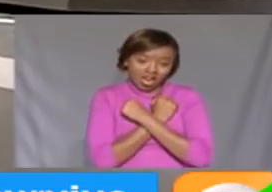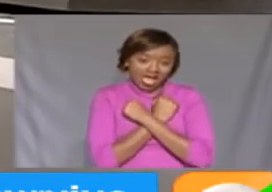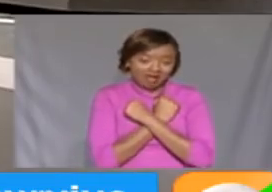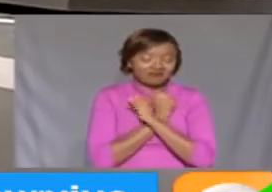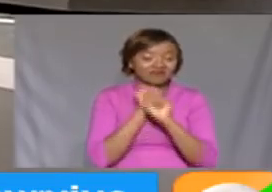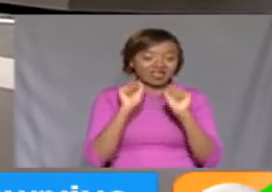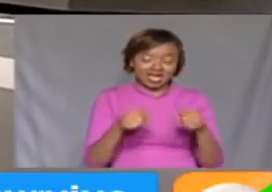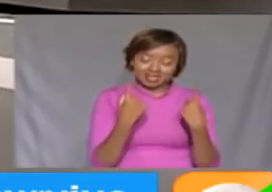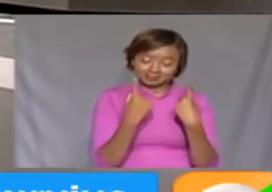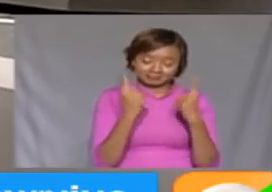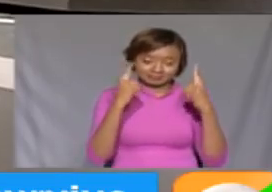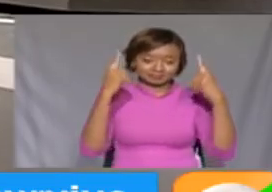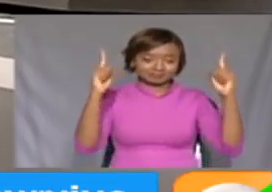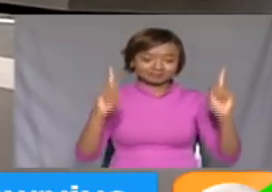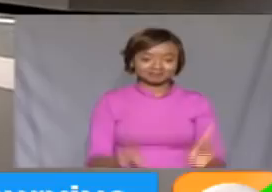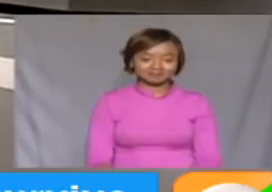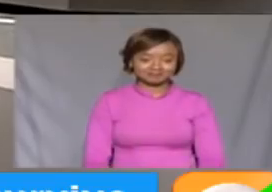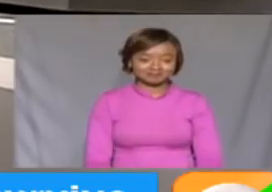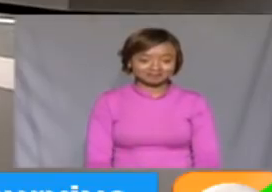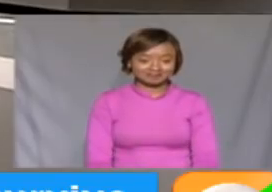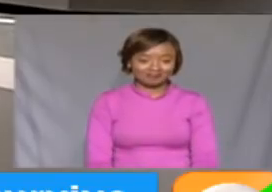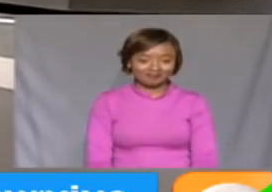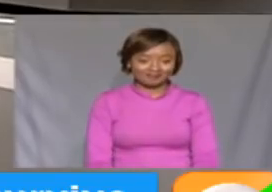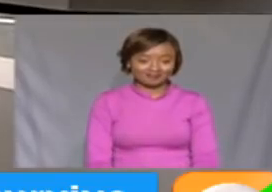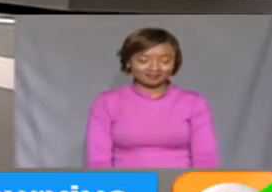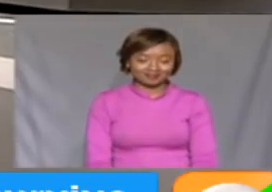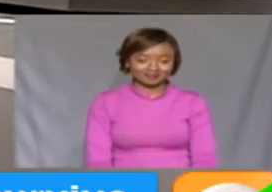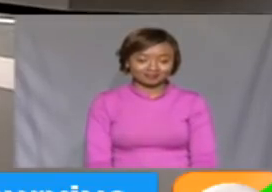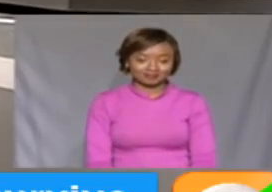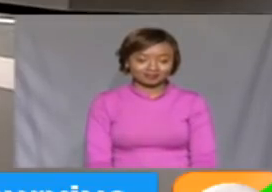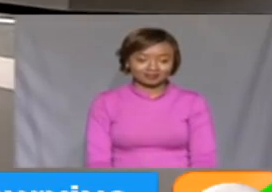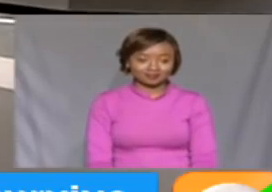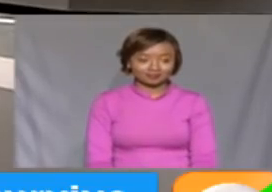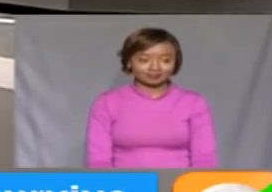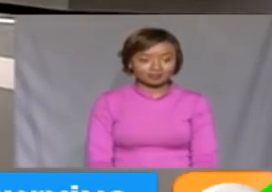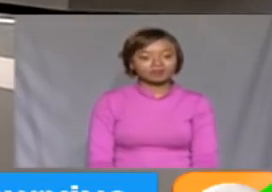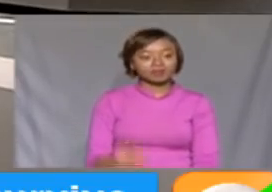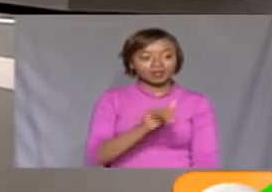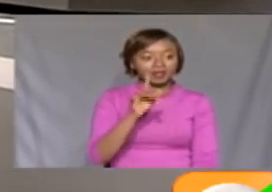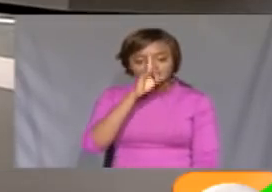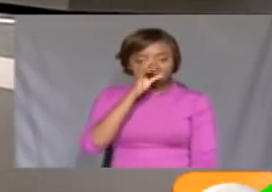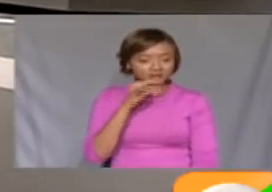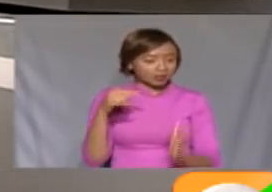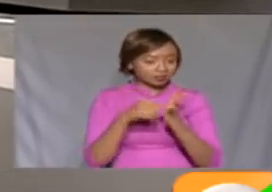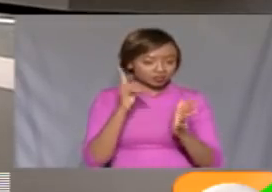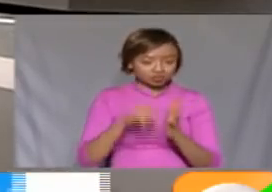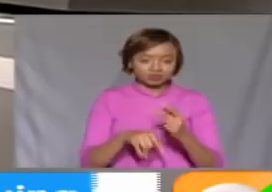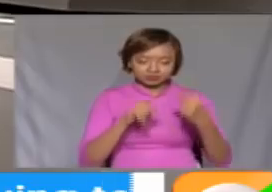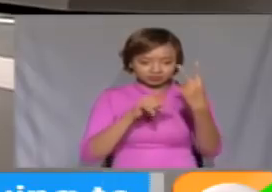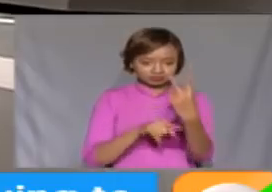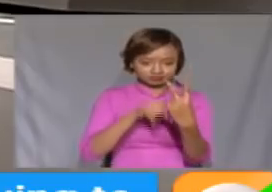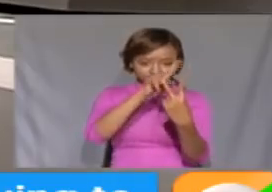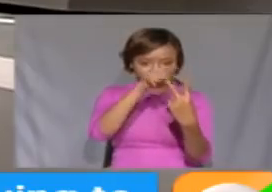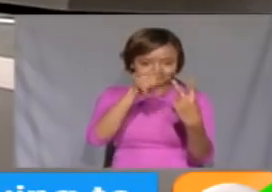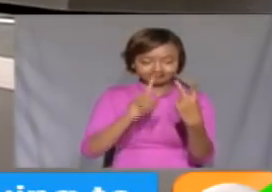conquer care about all. The implications of anything he's getting? No, love will conquer all in Nairobi. On a very serious note, there are two important issues here. Number one, you